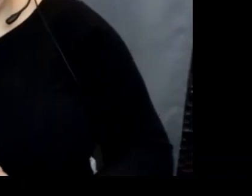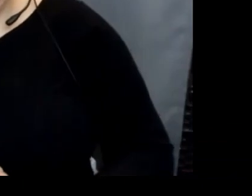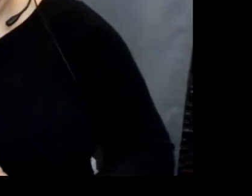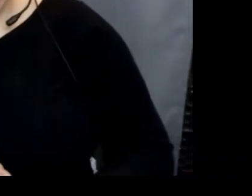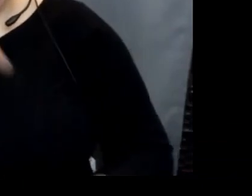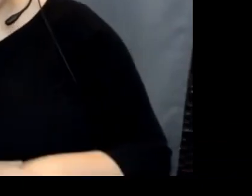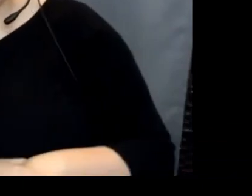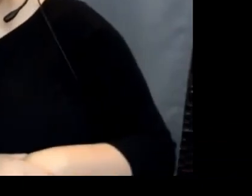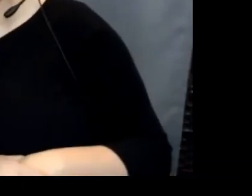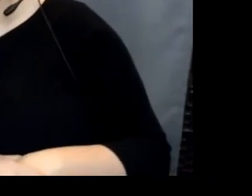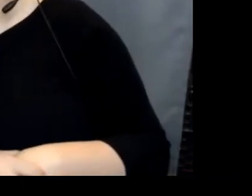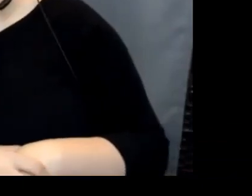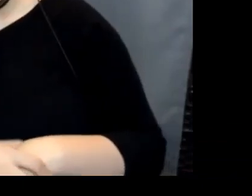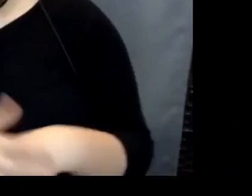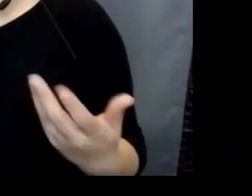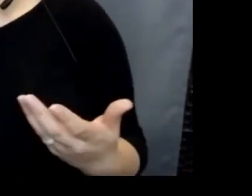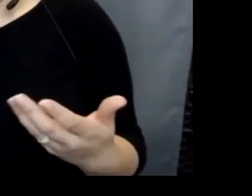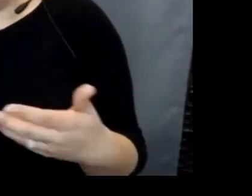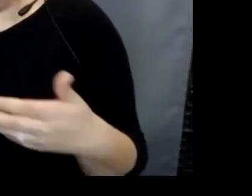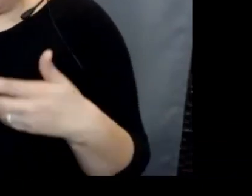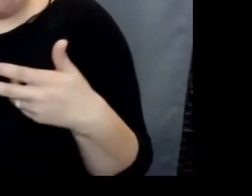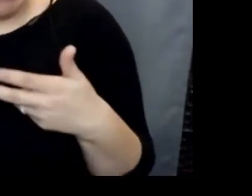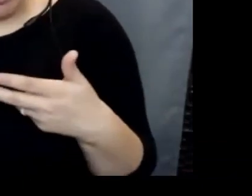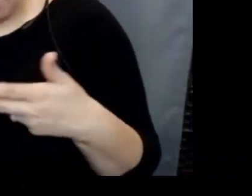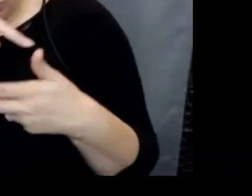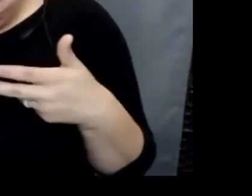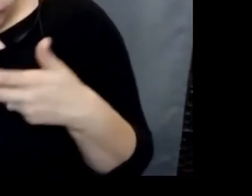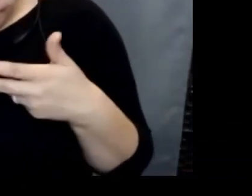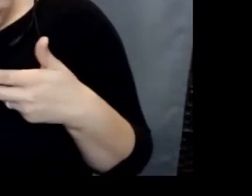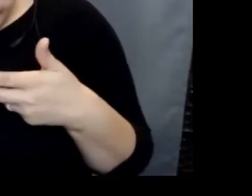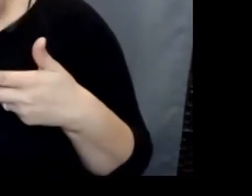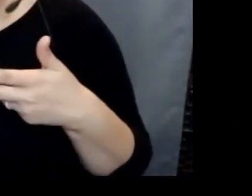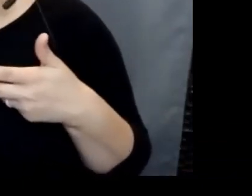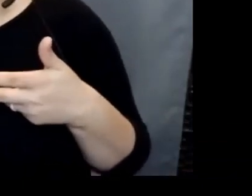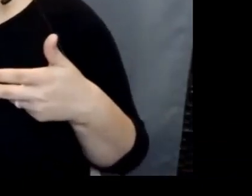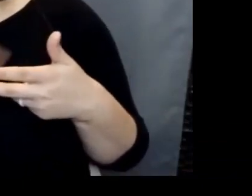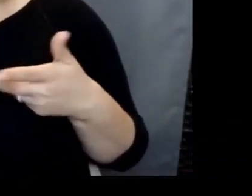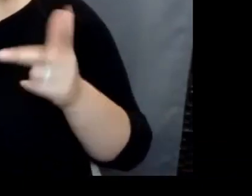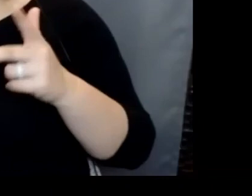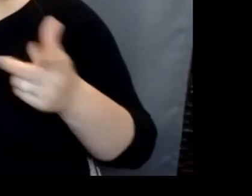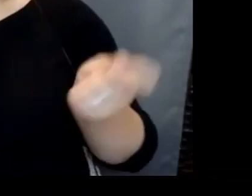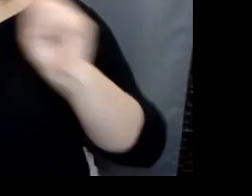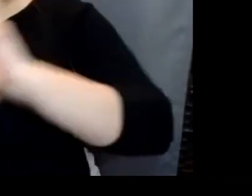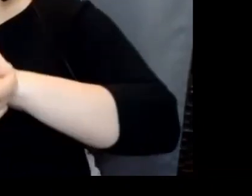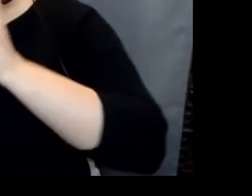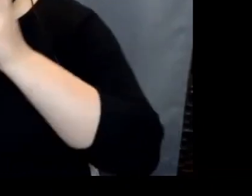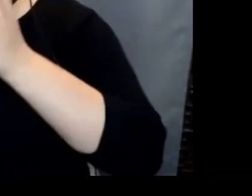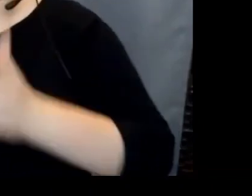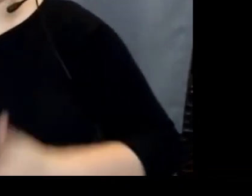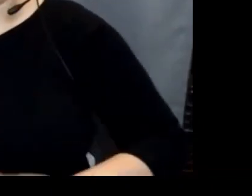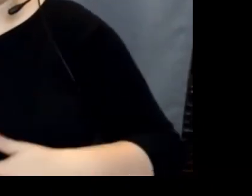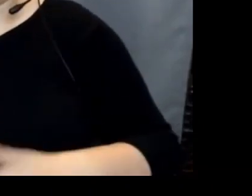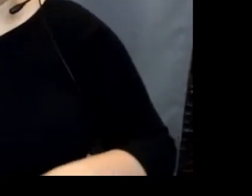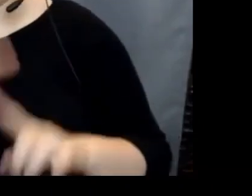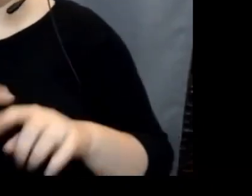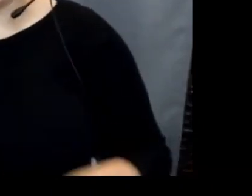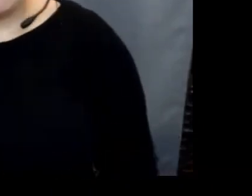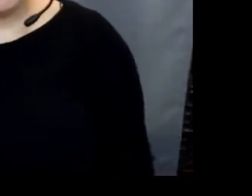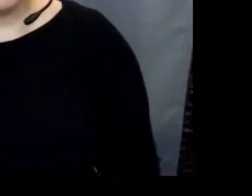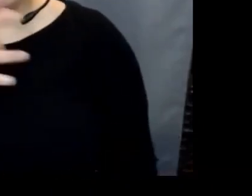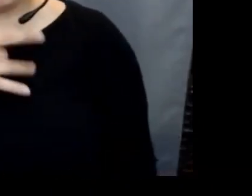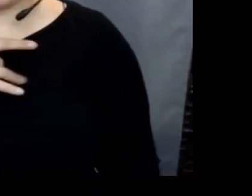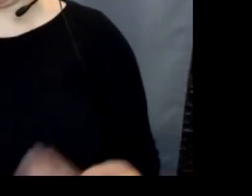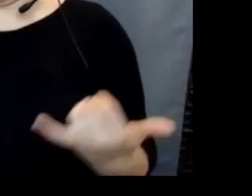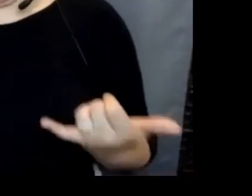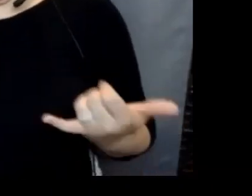the appropriate category for what the person is actually doing to make sure that all the records line up. But if you really have a need to open an